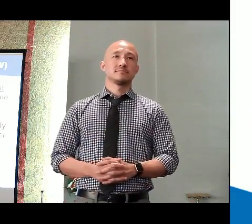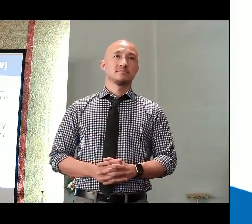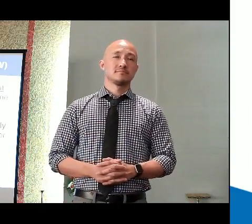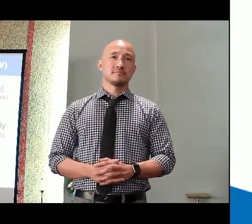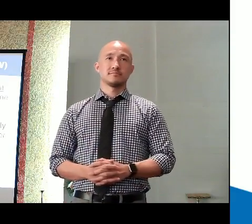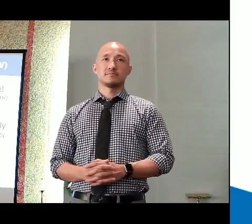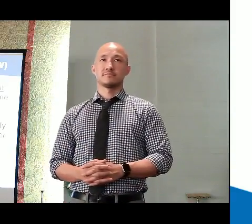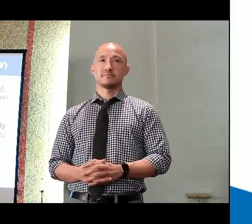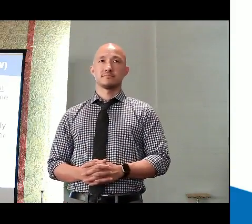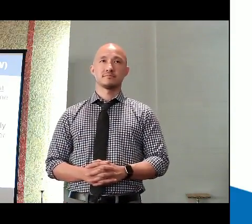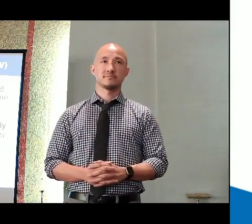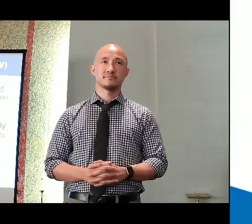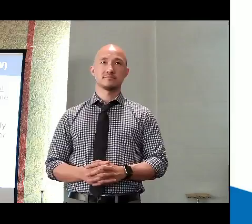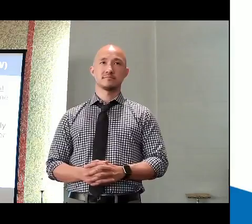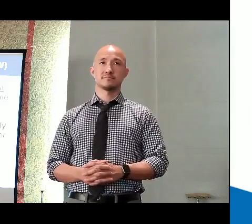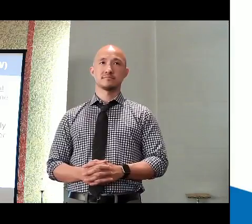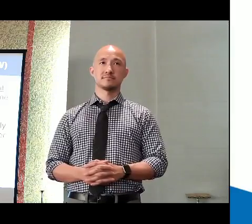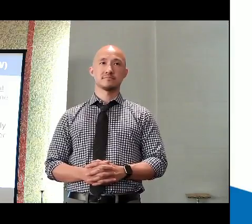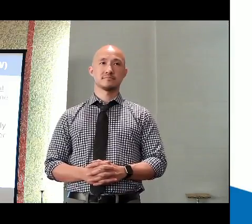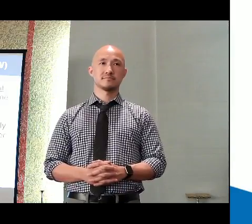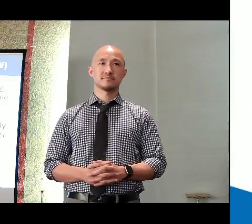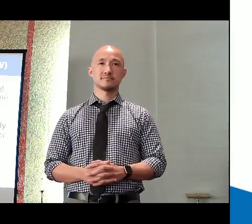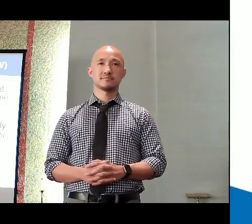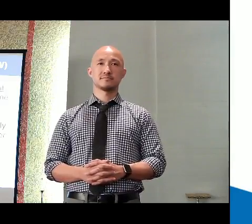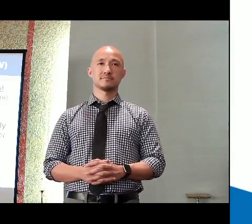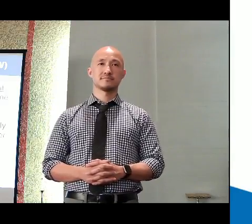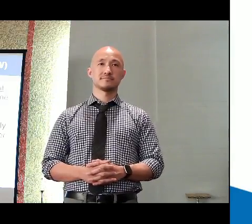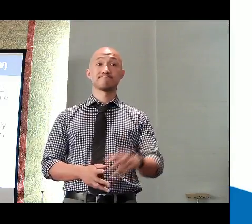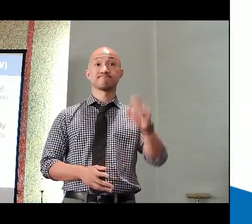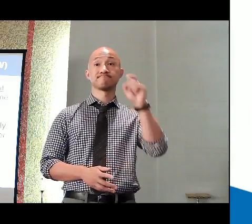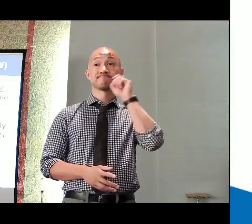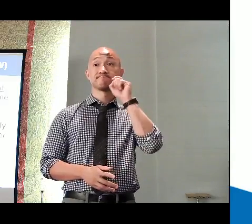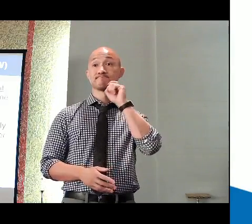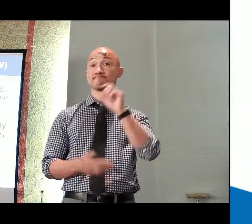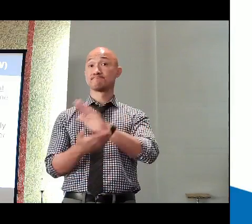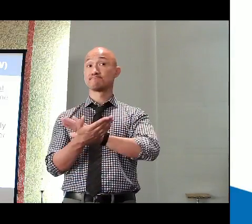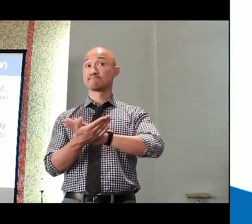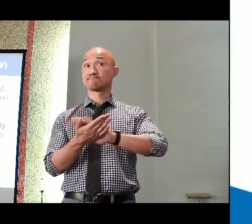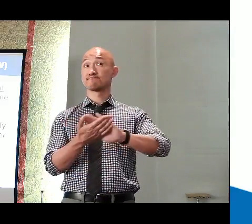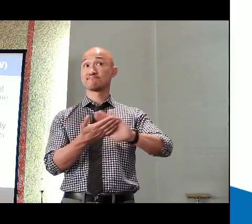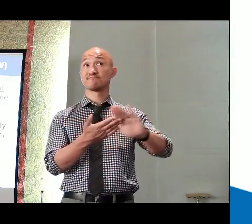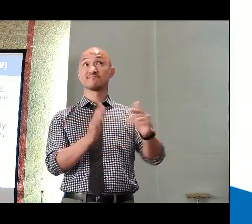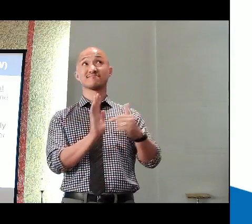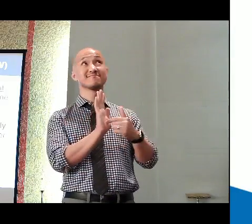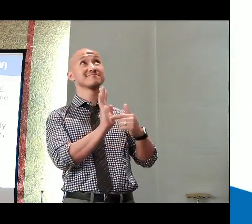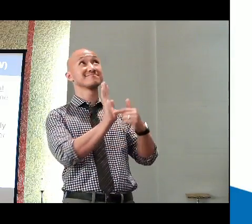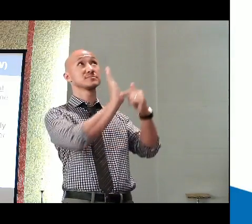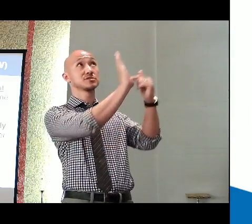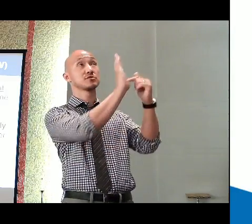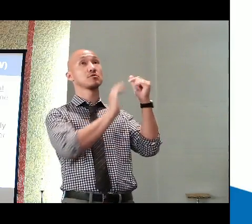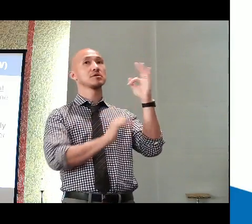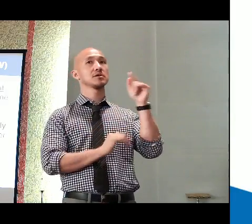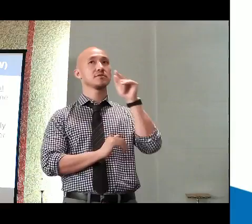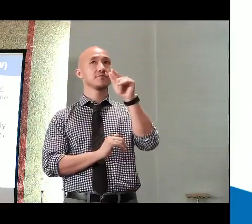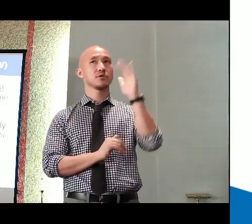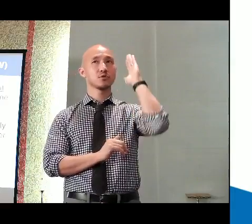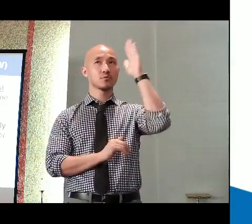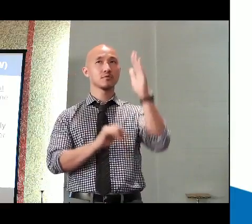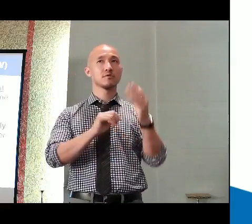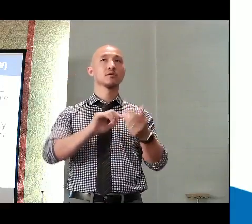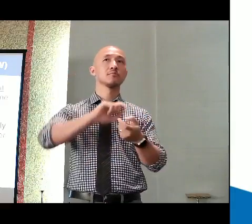courting is that sexual purity, and it will be so even after you are